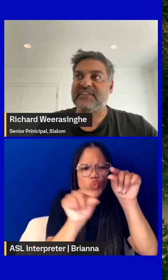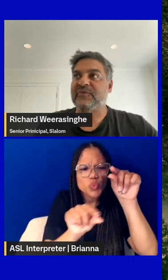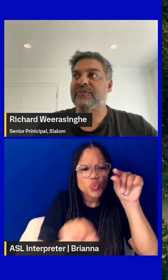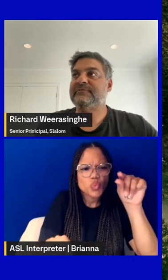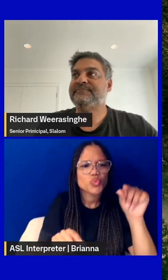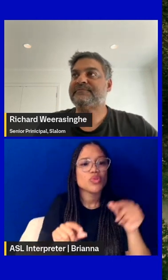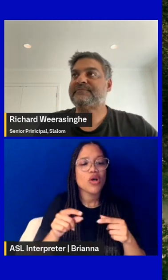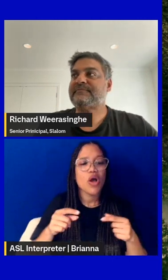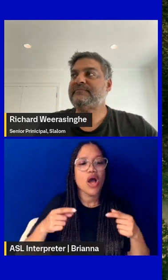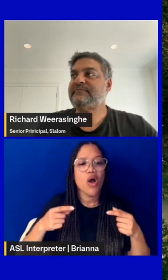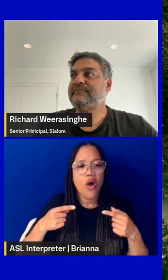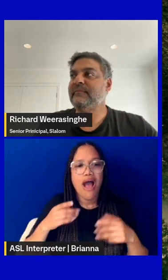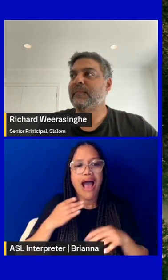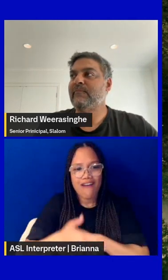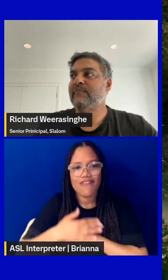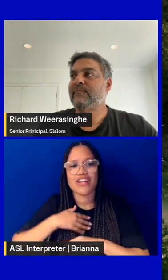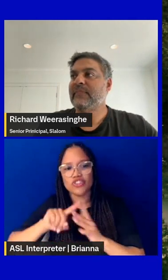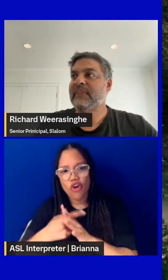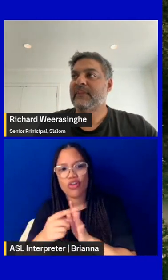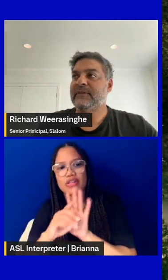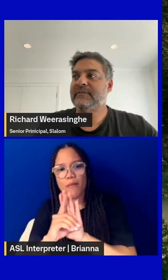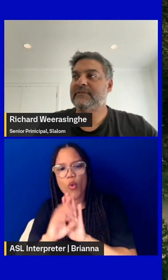start the demo.